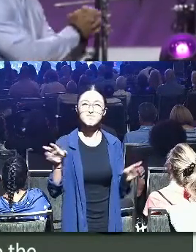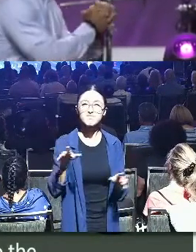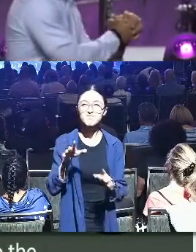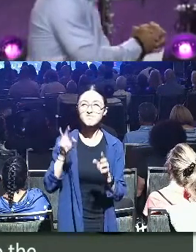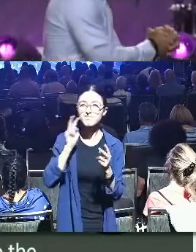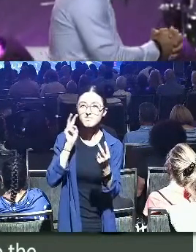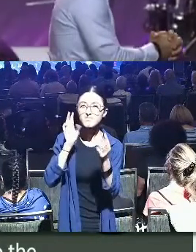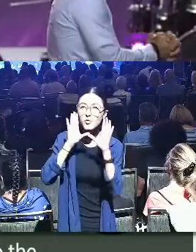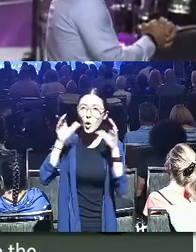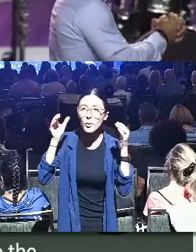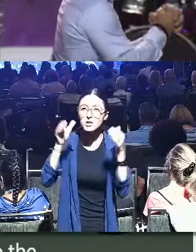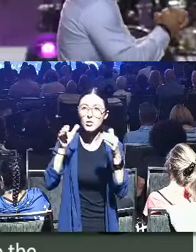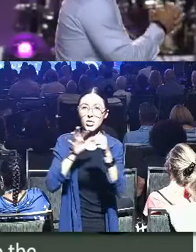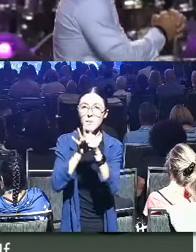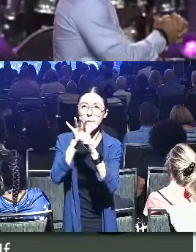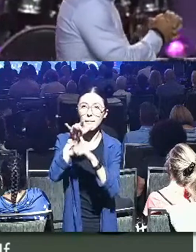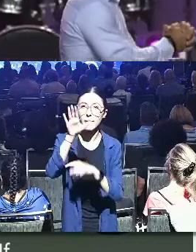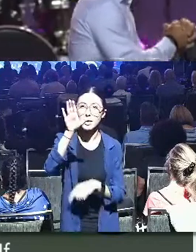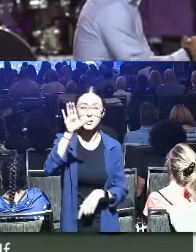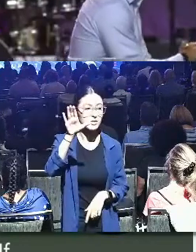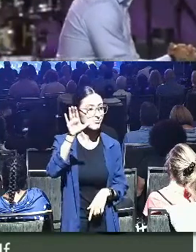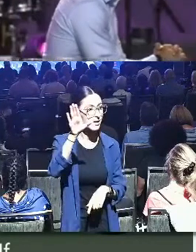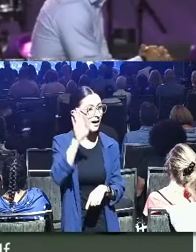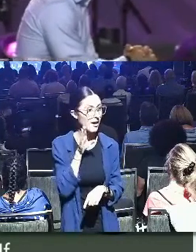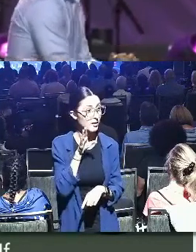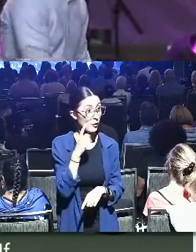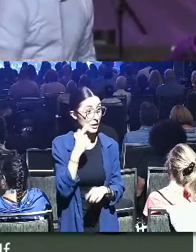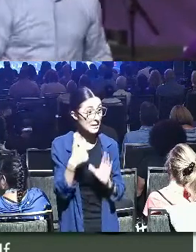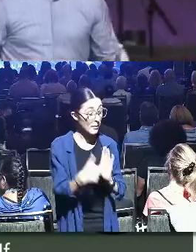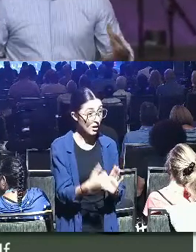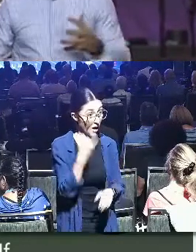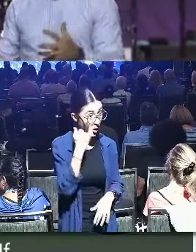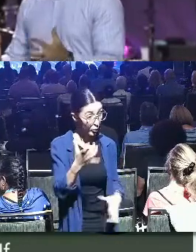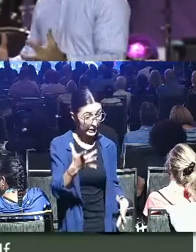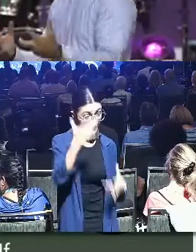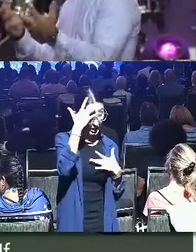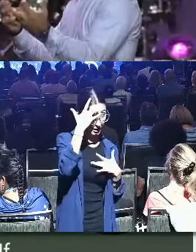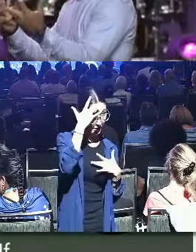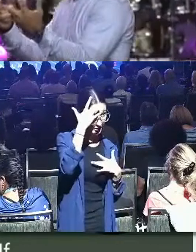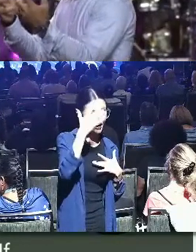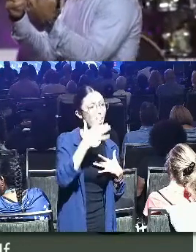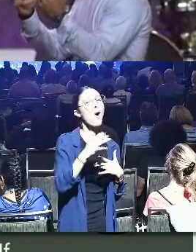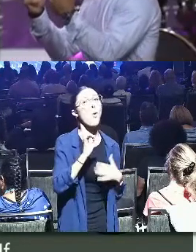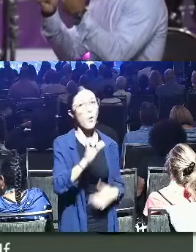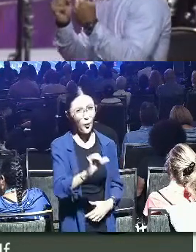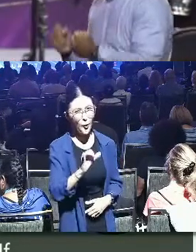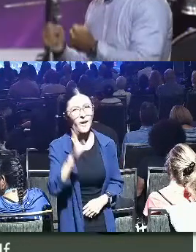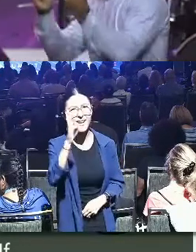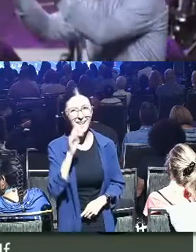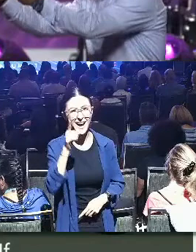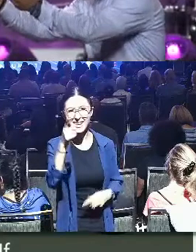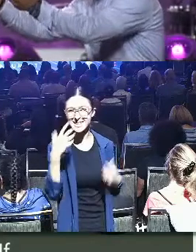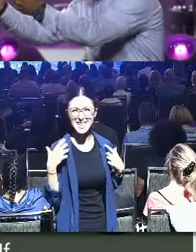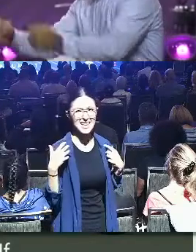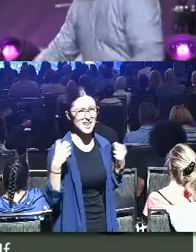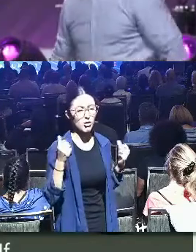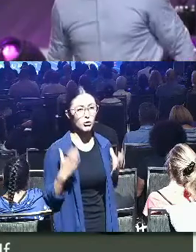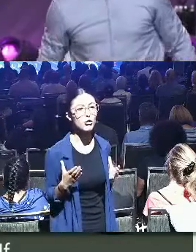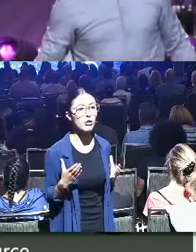If she's sick, God is abundant healer. If she's tired, God is our source of